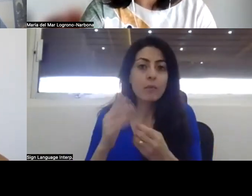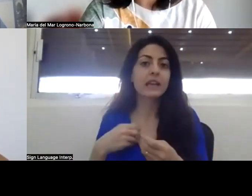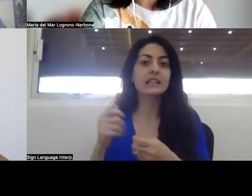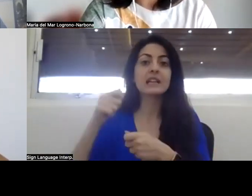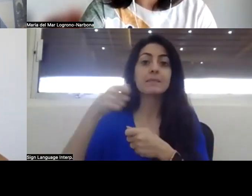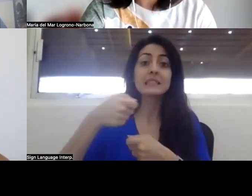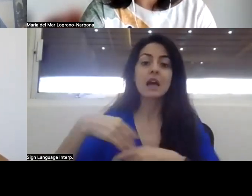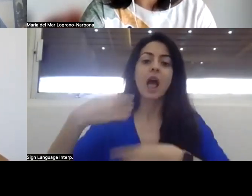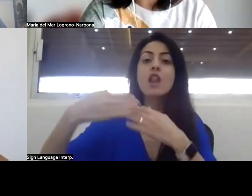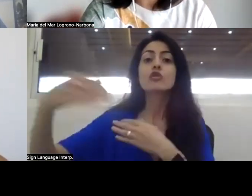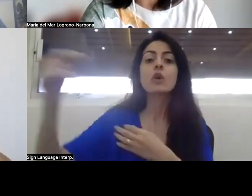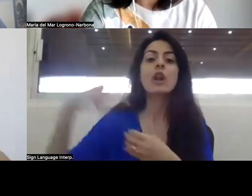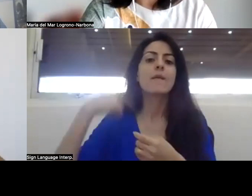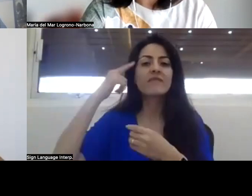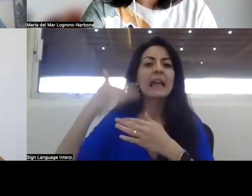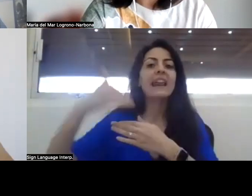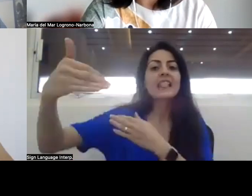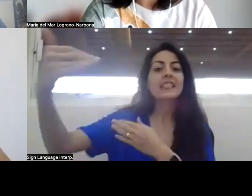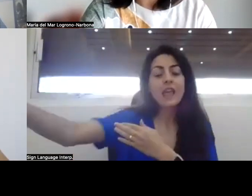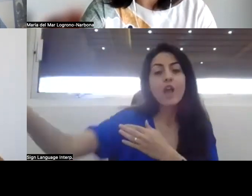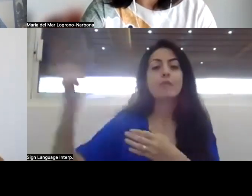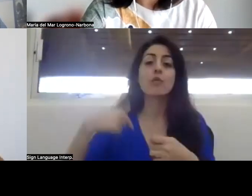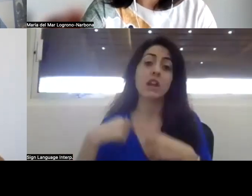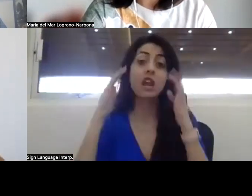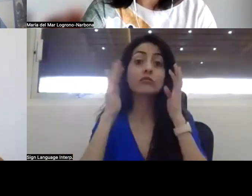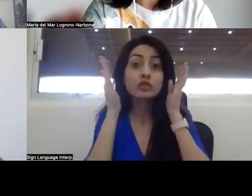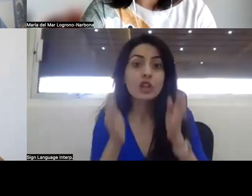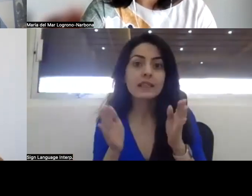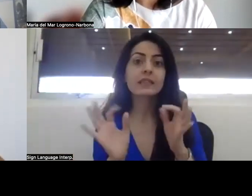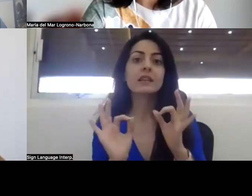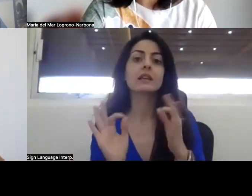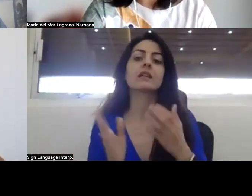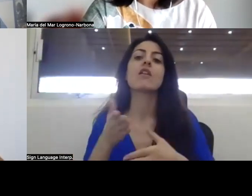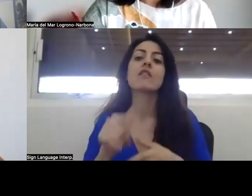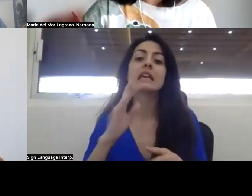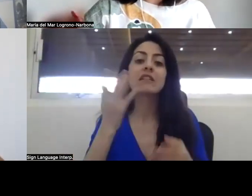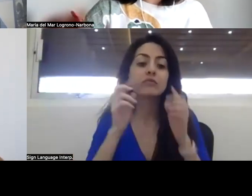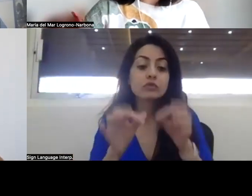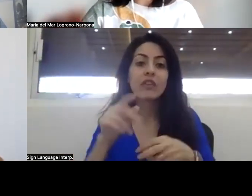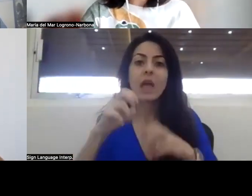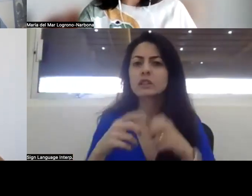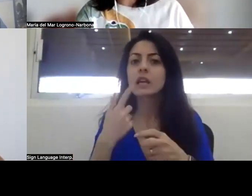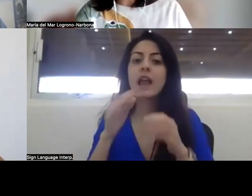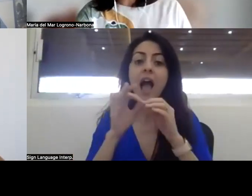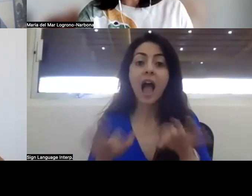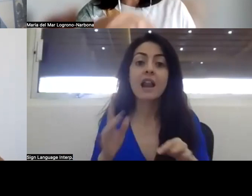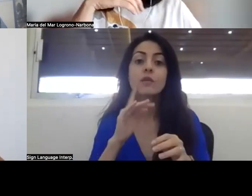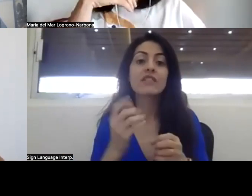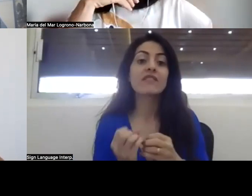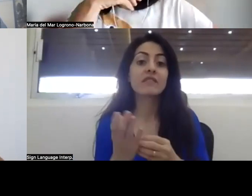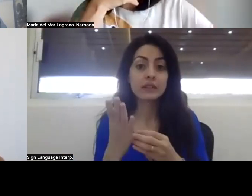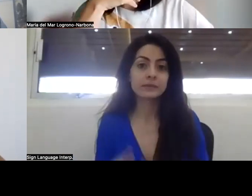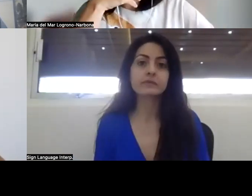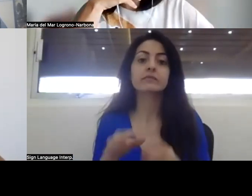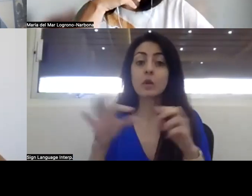quite serious about, you know, not seeing this as kind of a one-off temporary band-aid, but